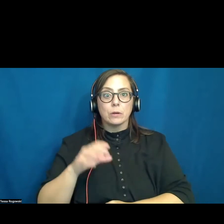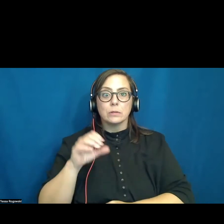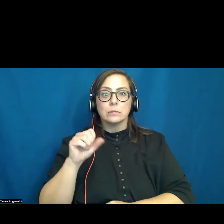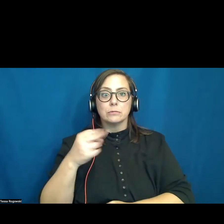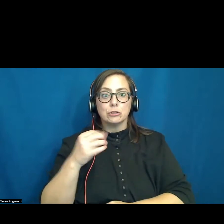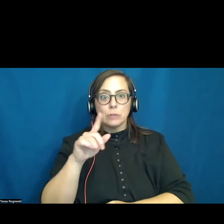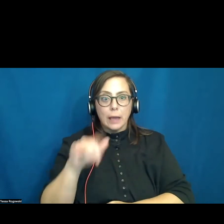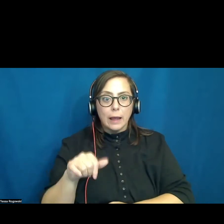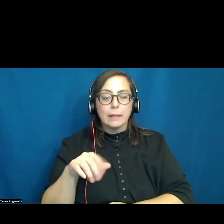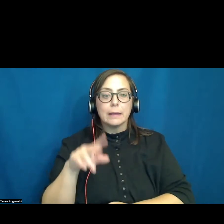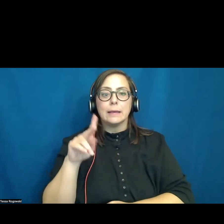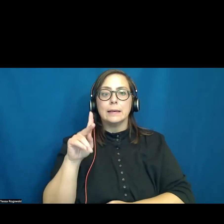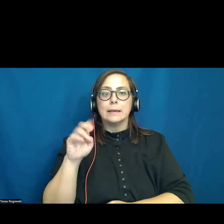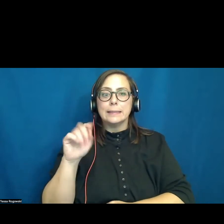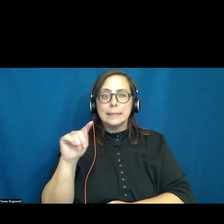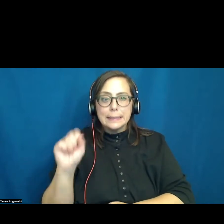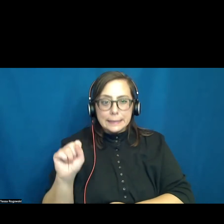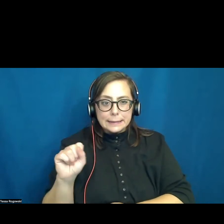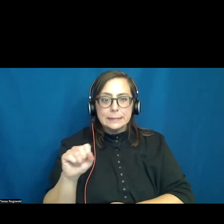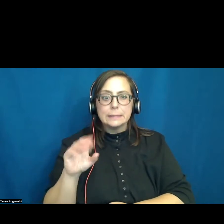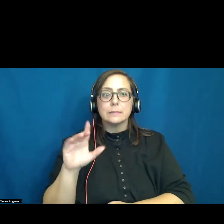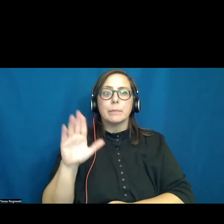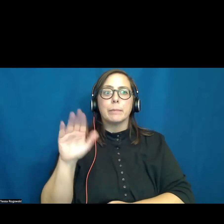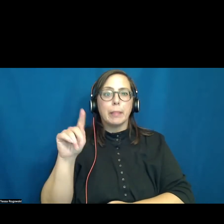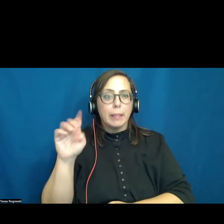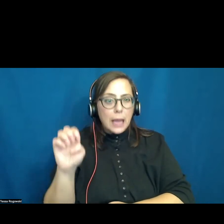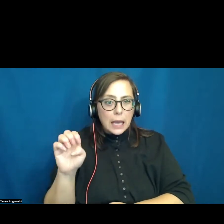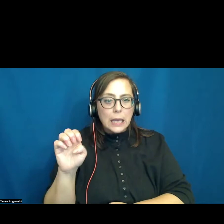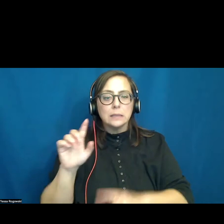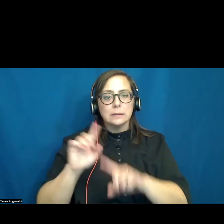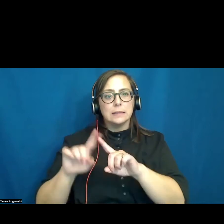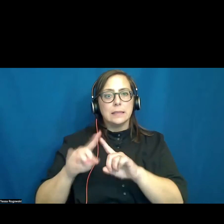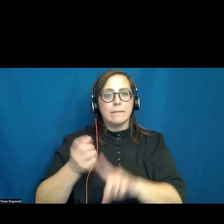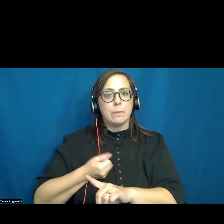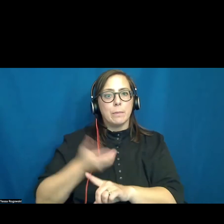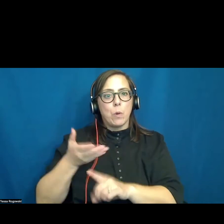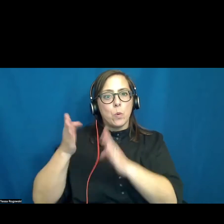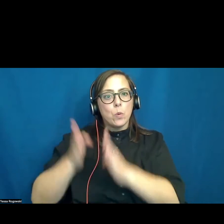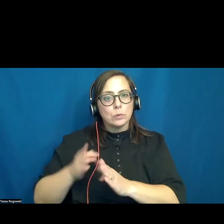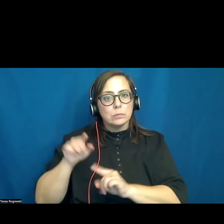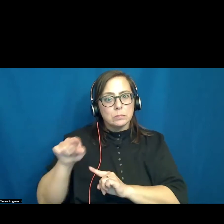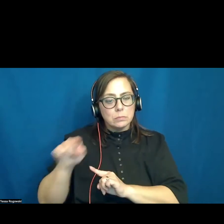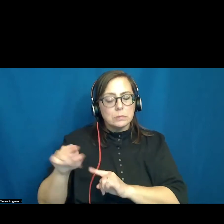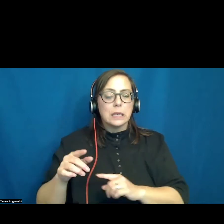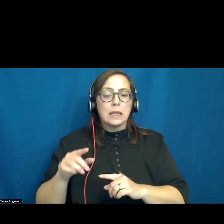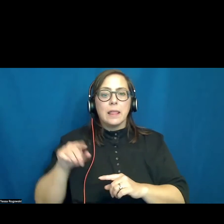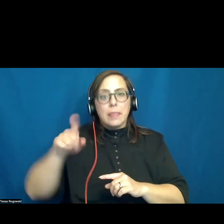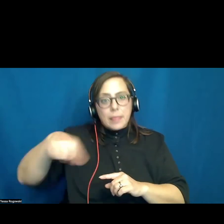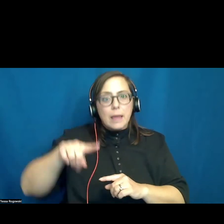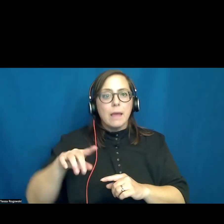Keats, Wordsworth, Blake, who in their different ways kind of encapsulate the